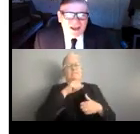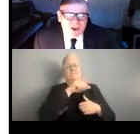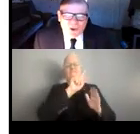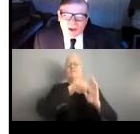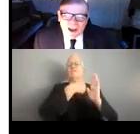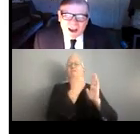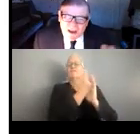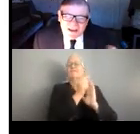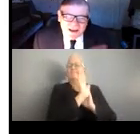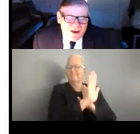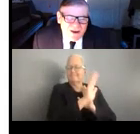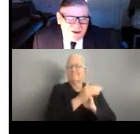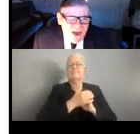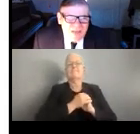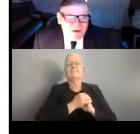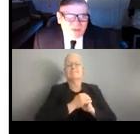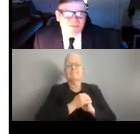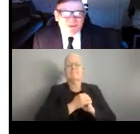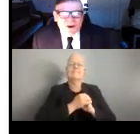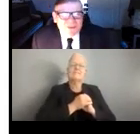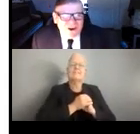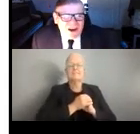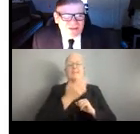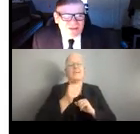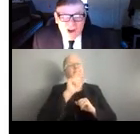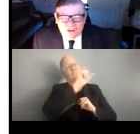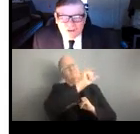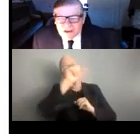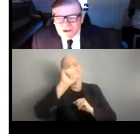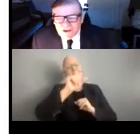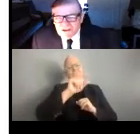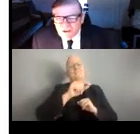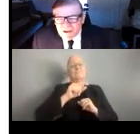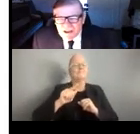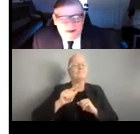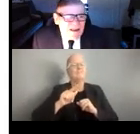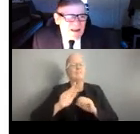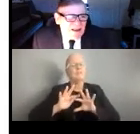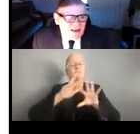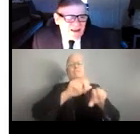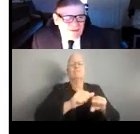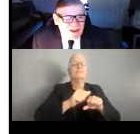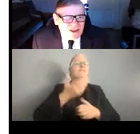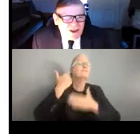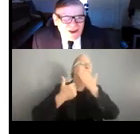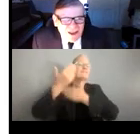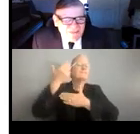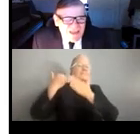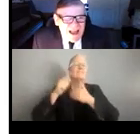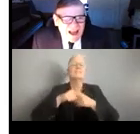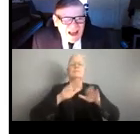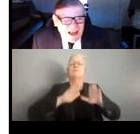it still bears the colonial name of the Employers Federation of Ceylon, because of course it was at that time a British